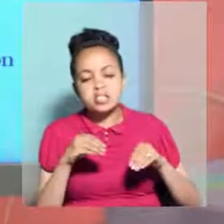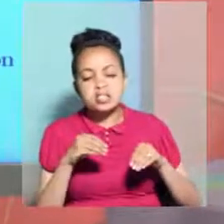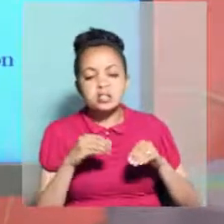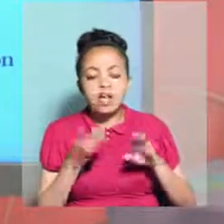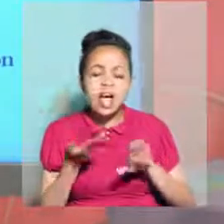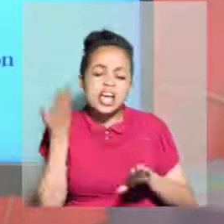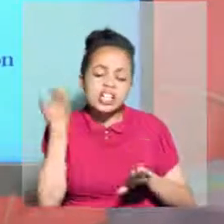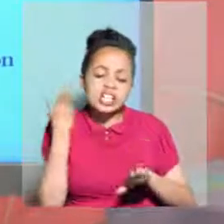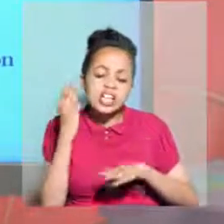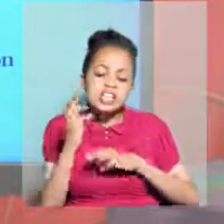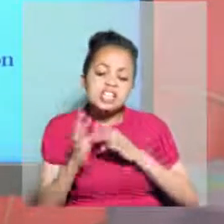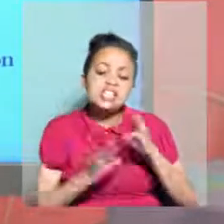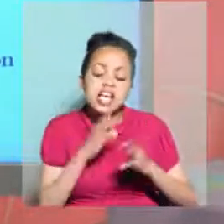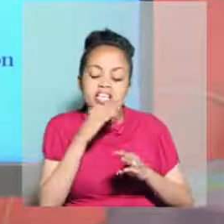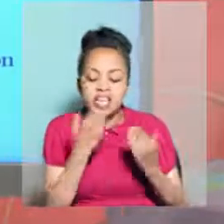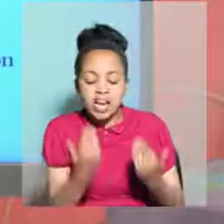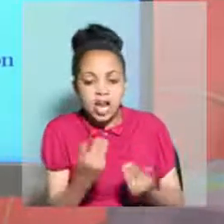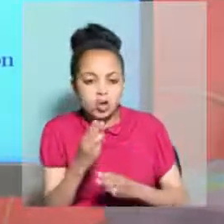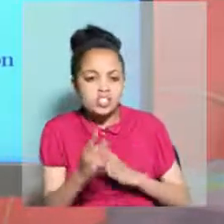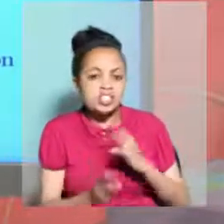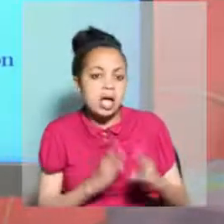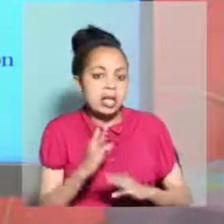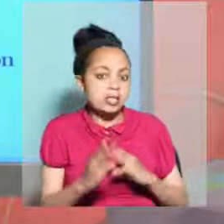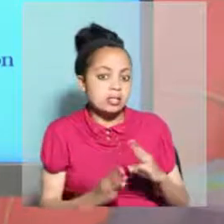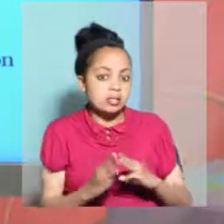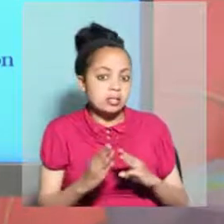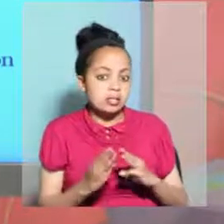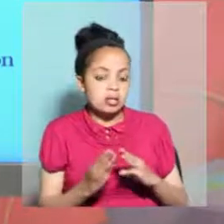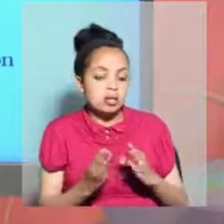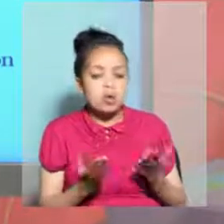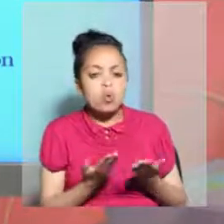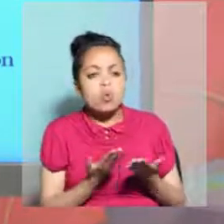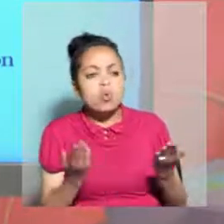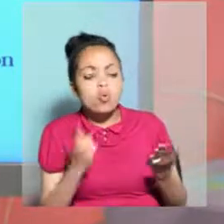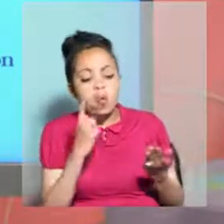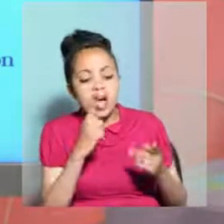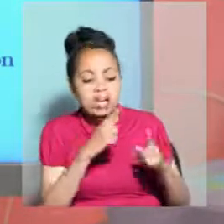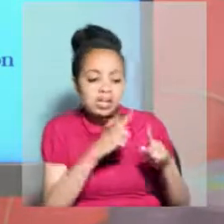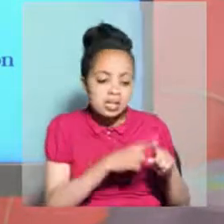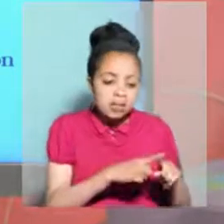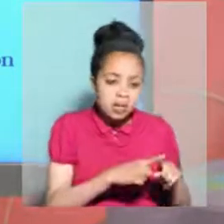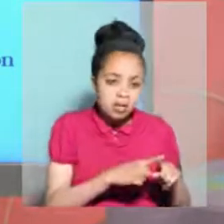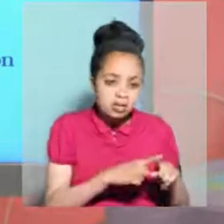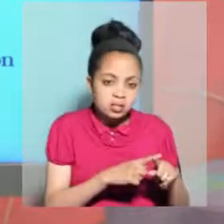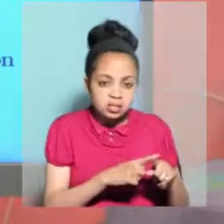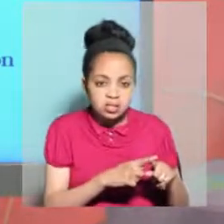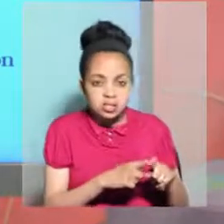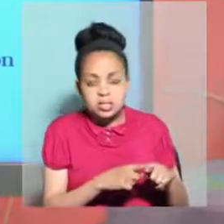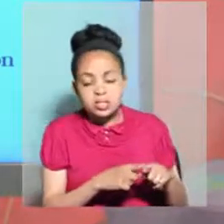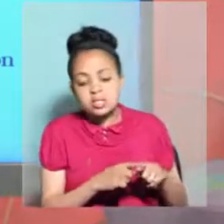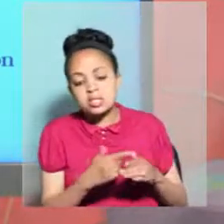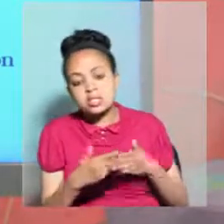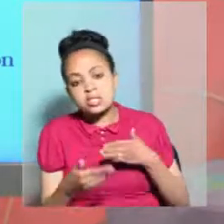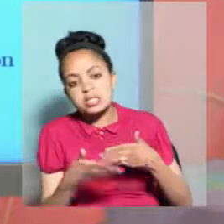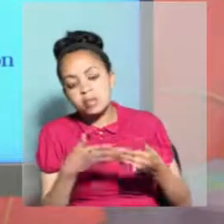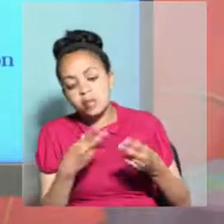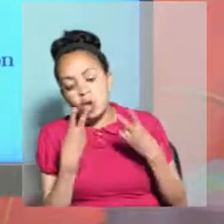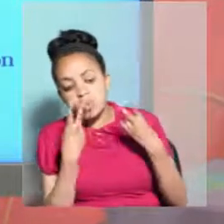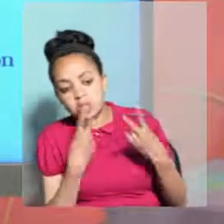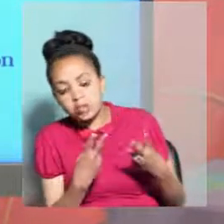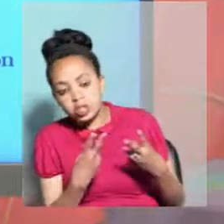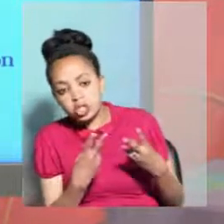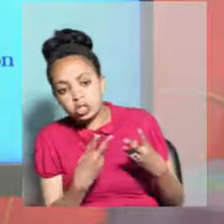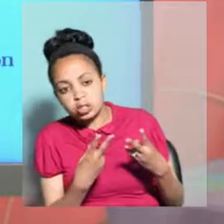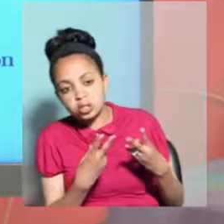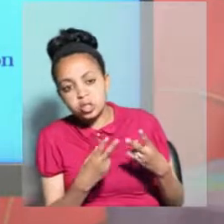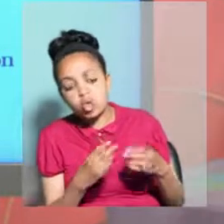ancient science and that of now recent science, where one depends on that of simply observation to that